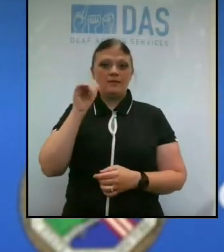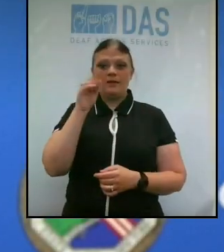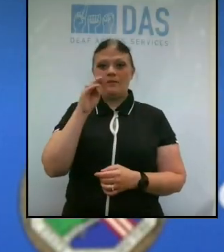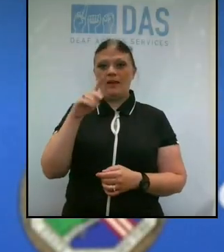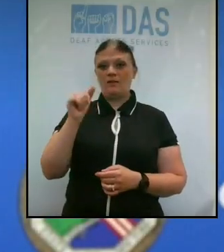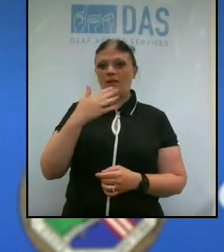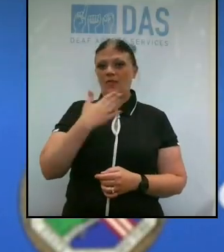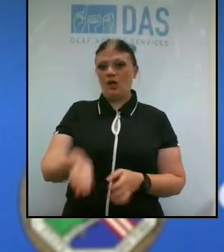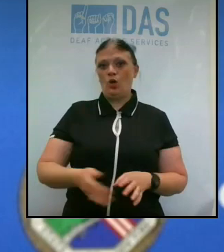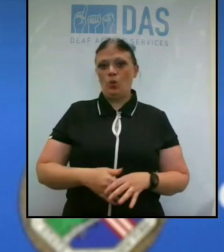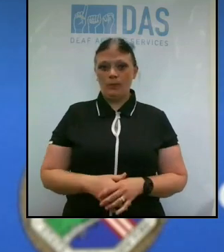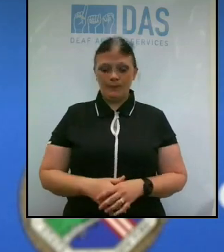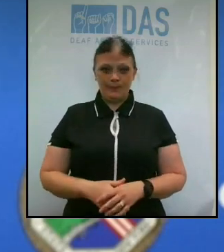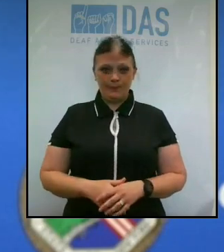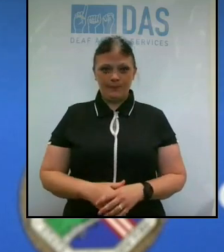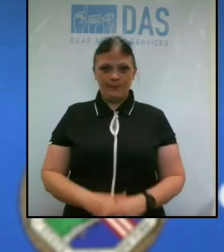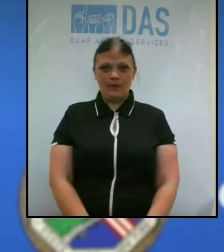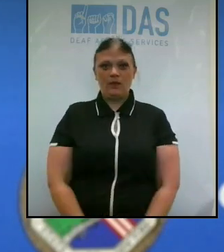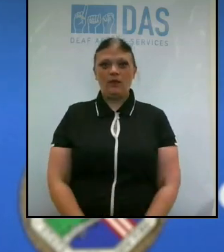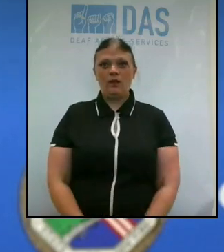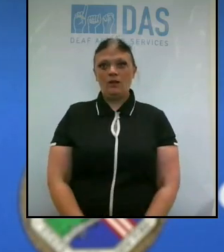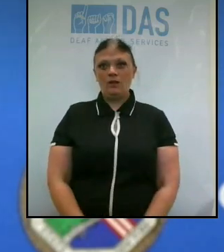Thank you.